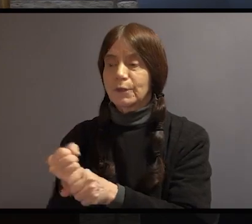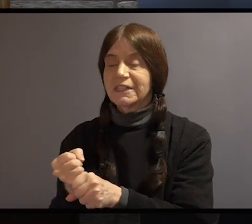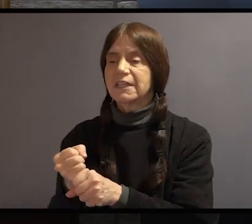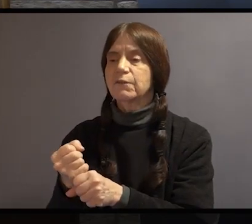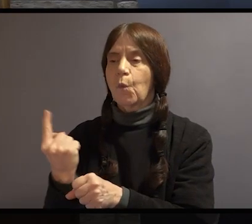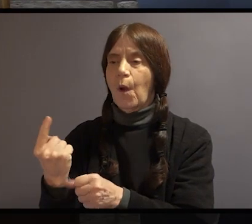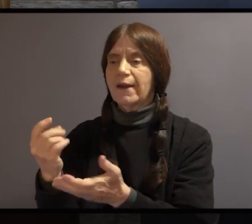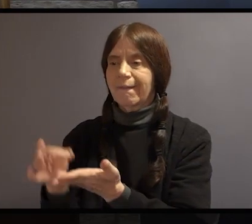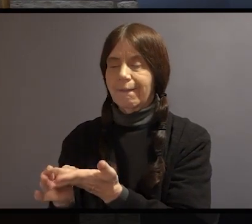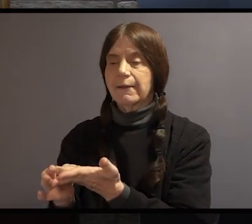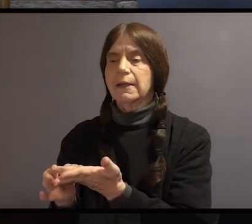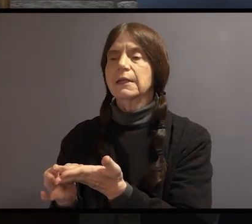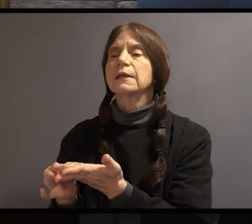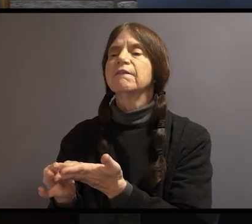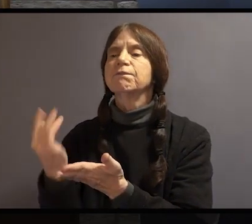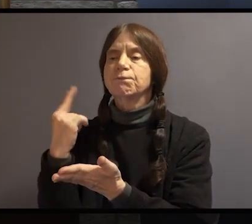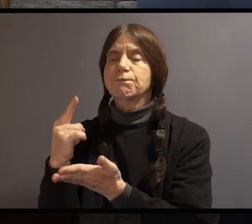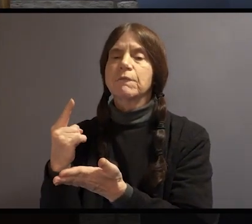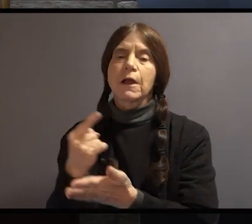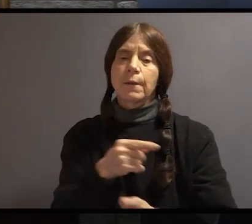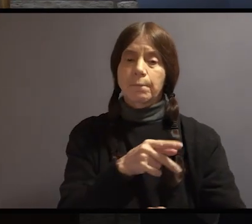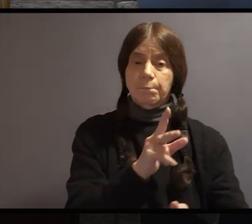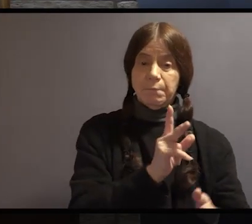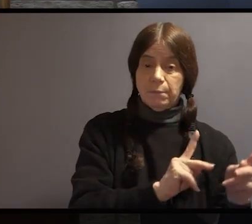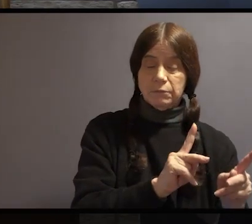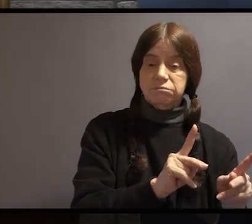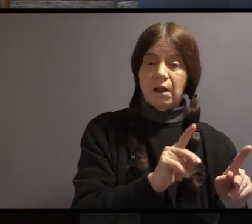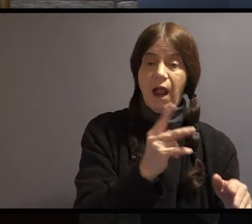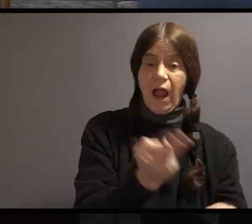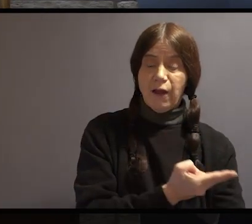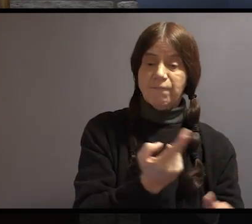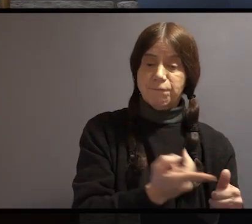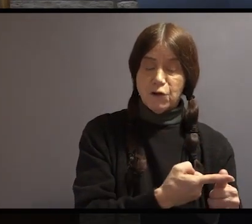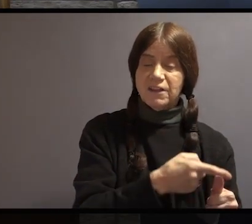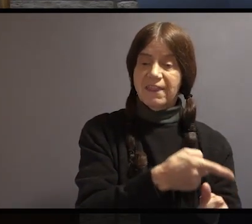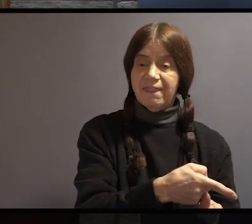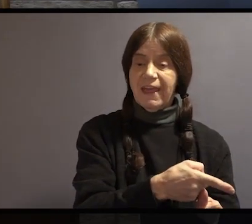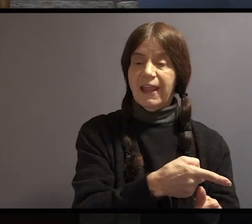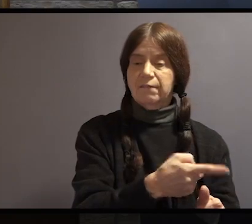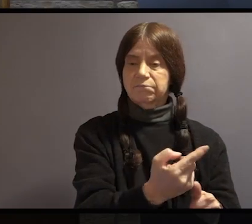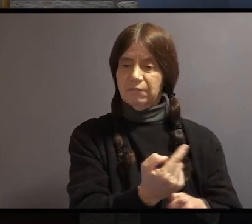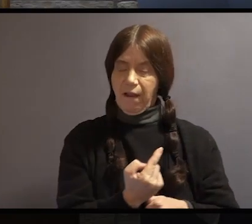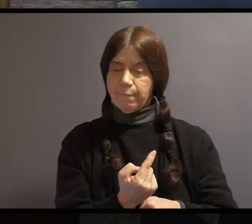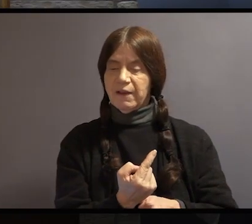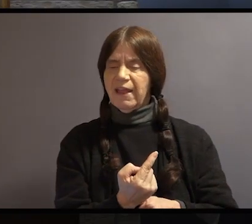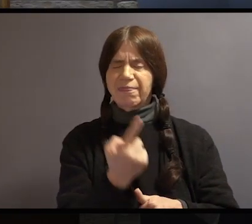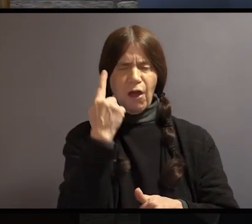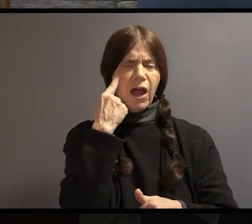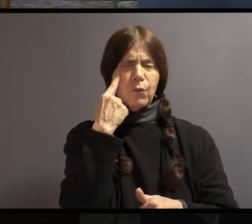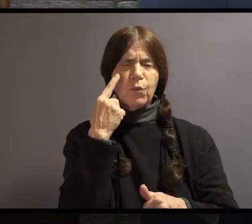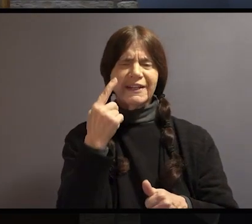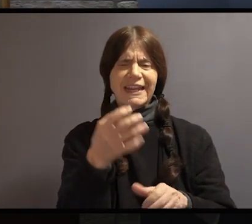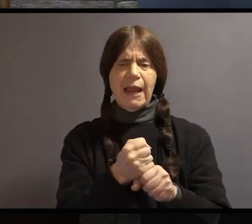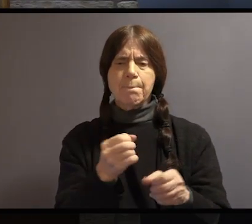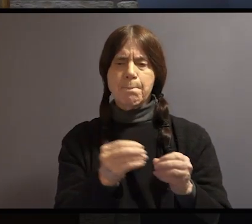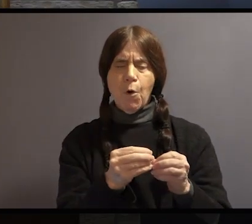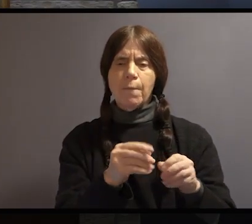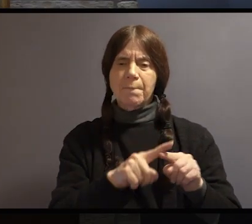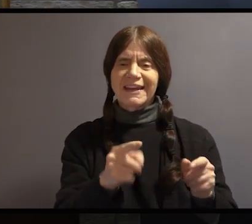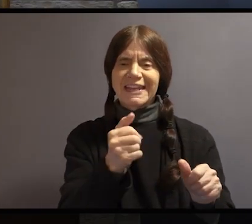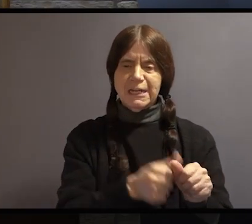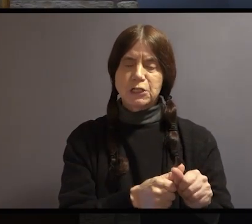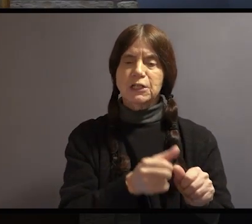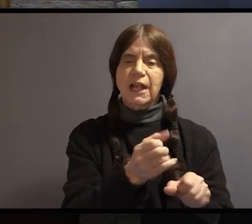denarius. Now when those hired first came, they thought they would receive more, but each of them also received